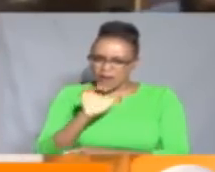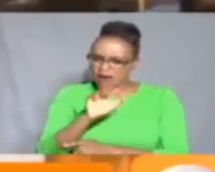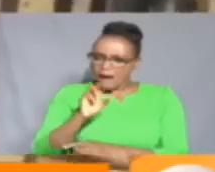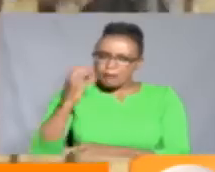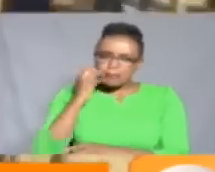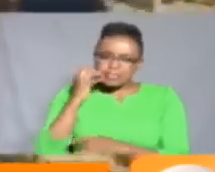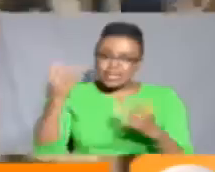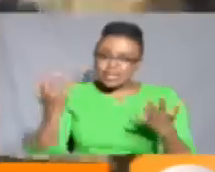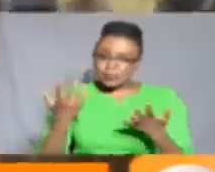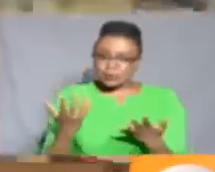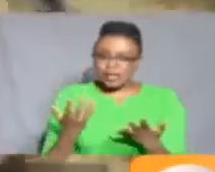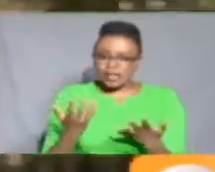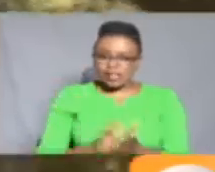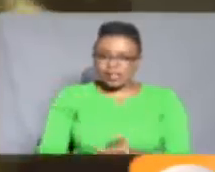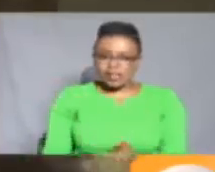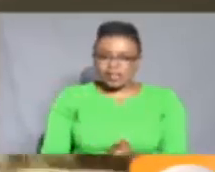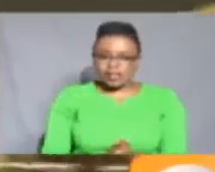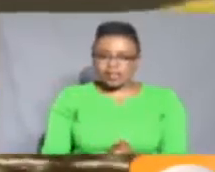yako wapi.